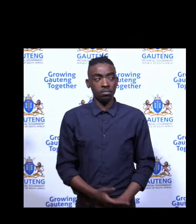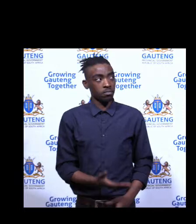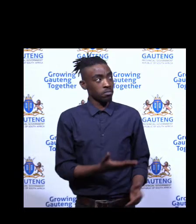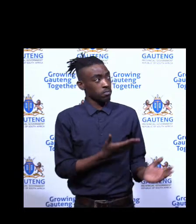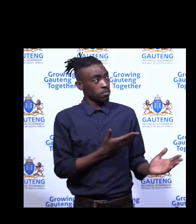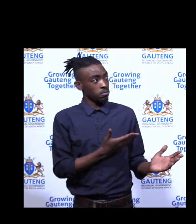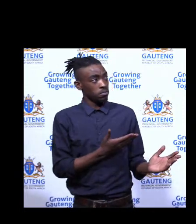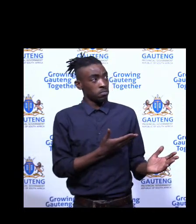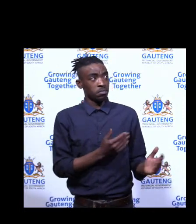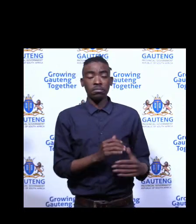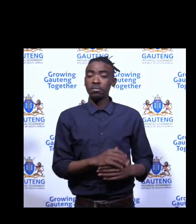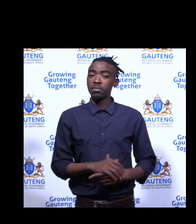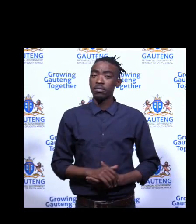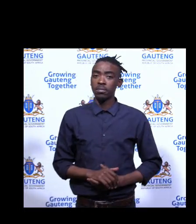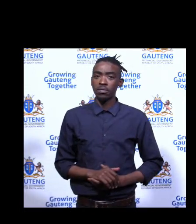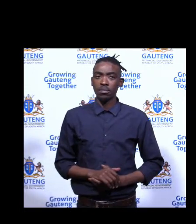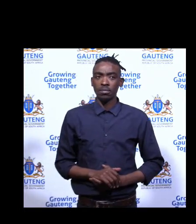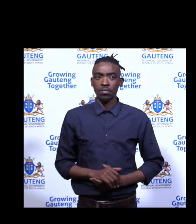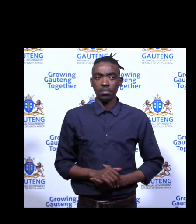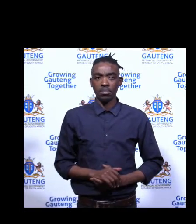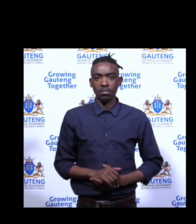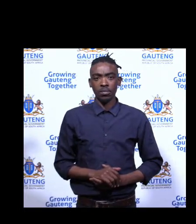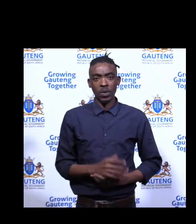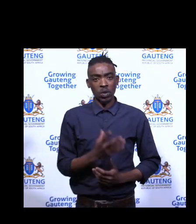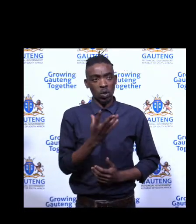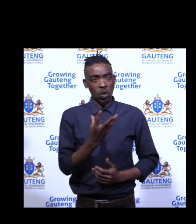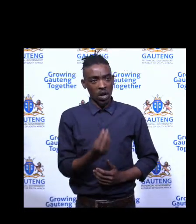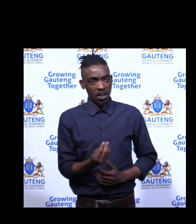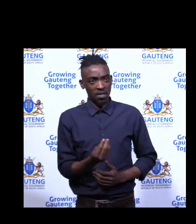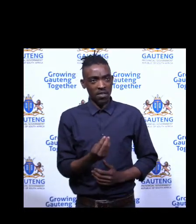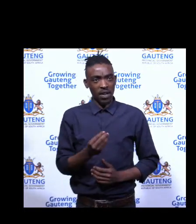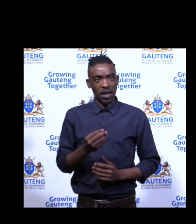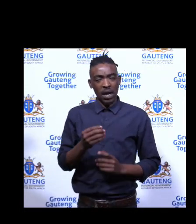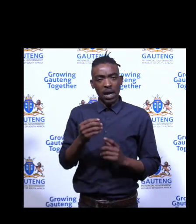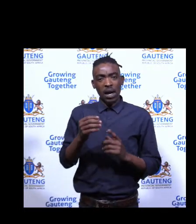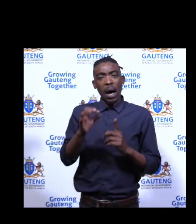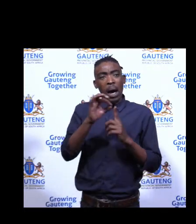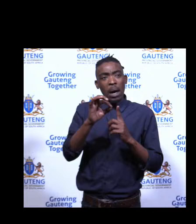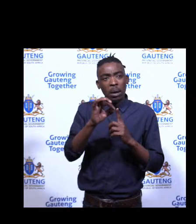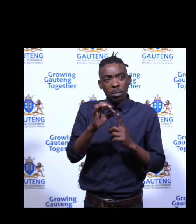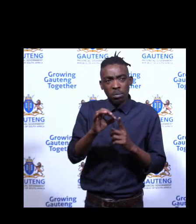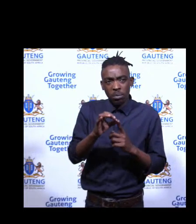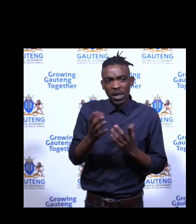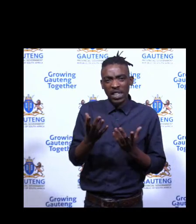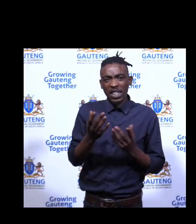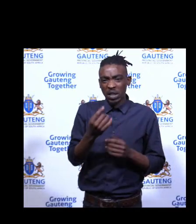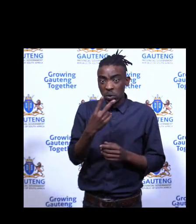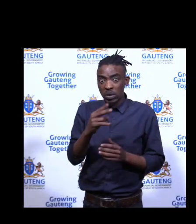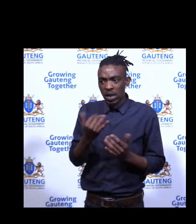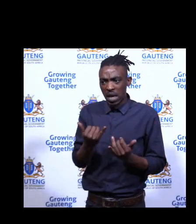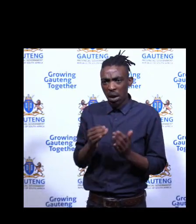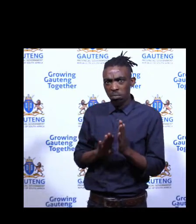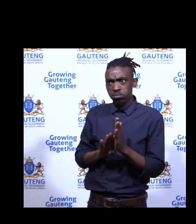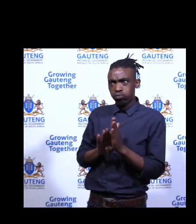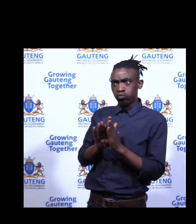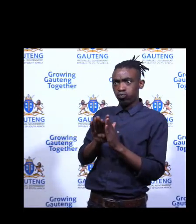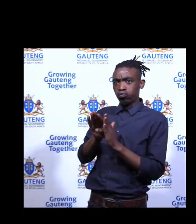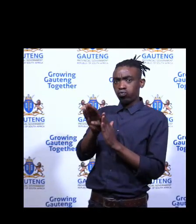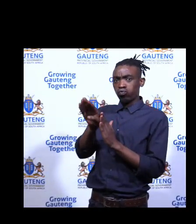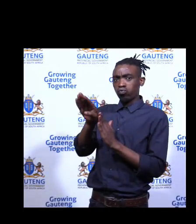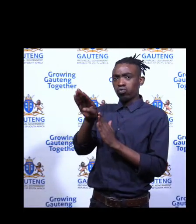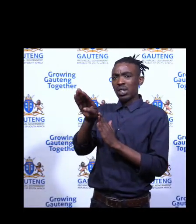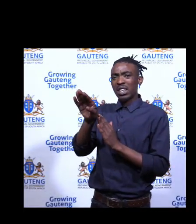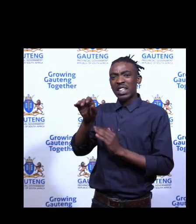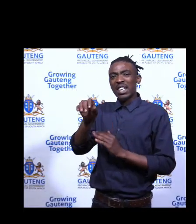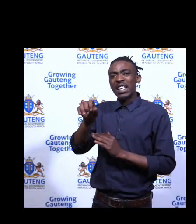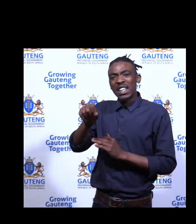pessimistic scenario, you have a peak or a mild peak, which is about 20% higher in amplitude with respect to